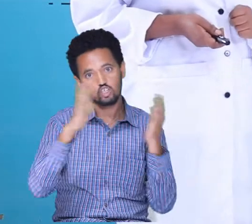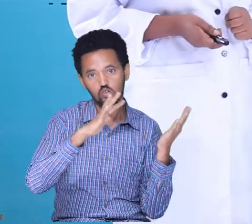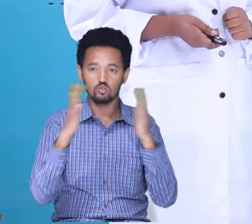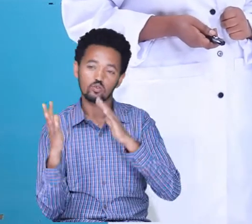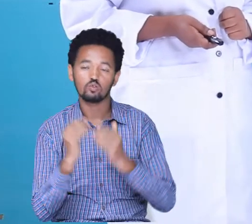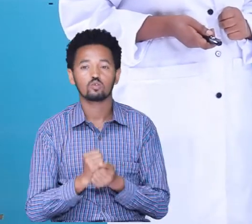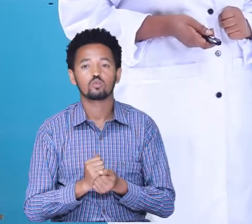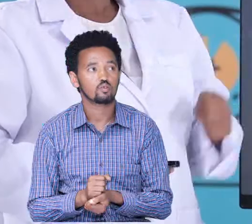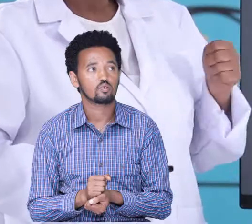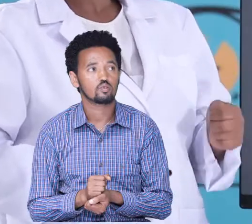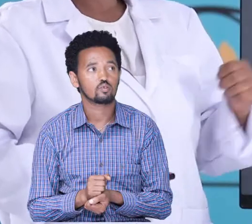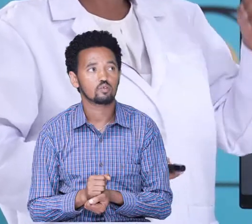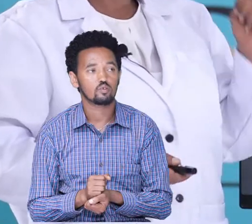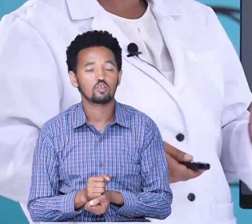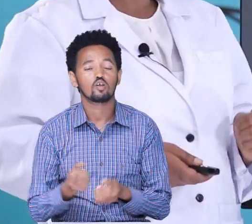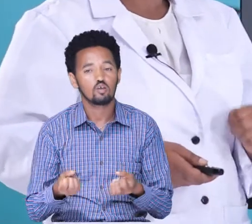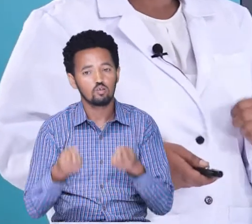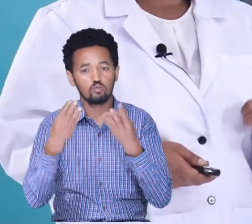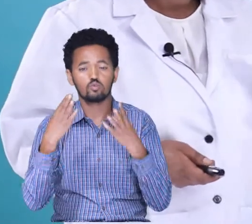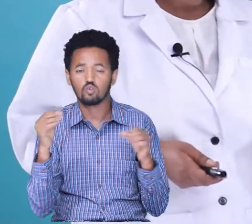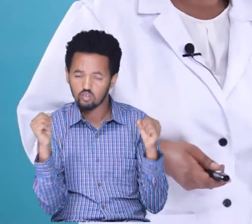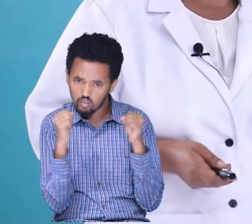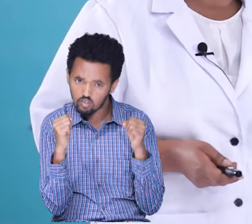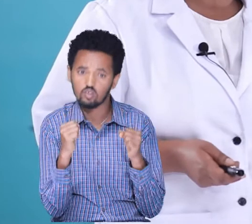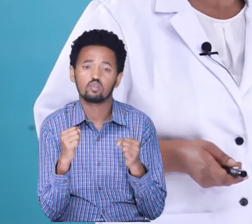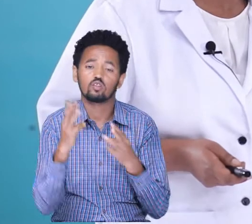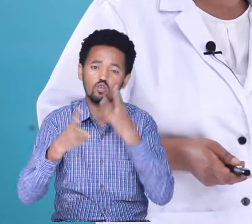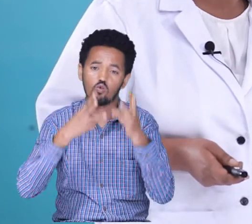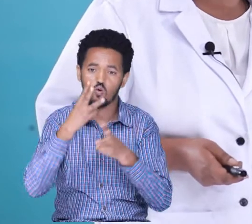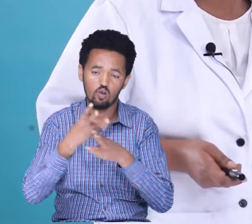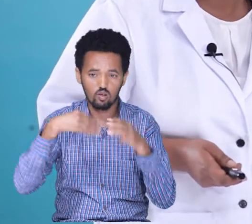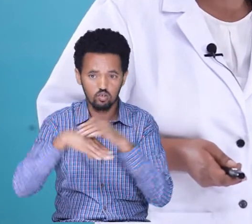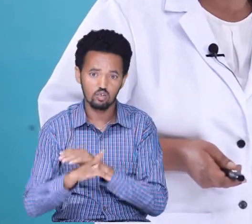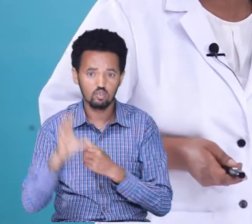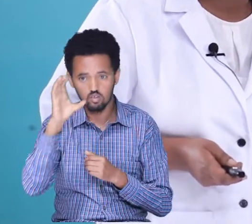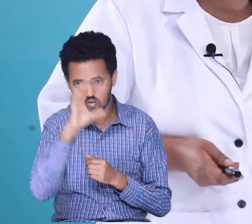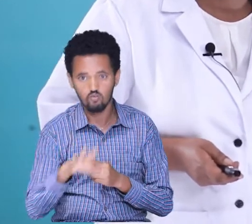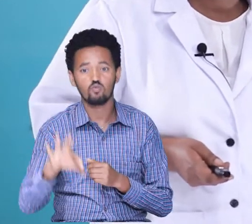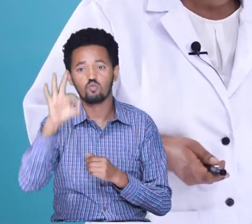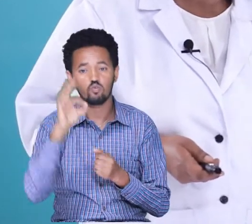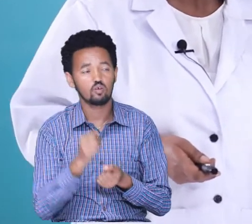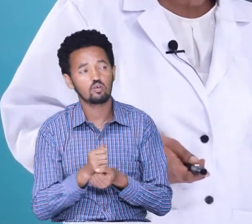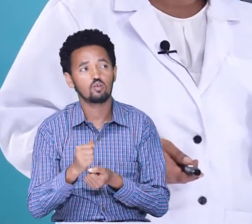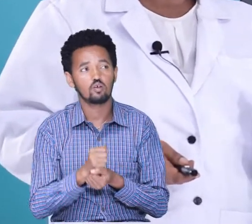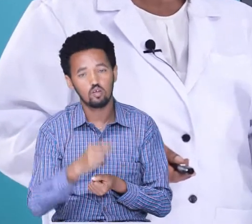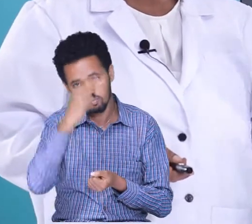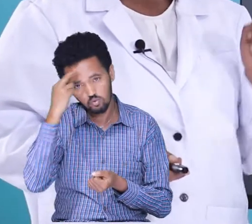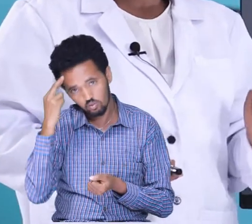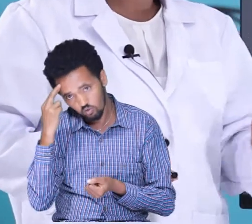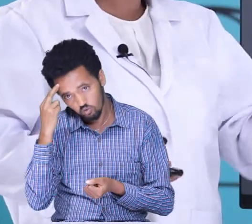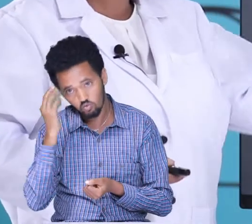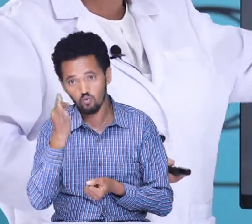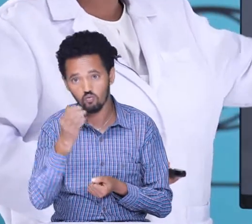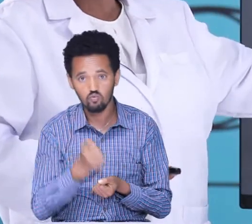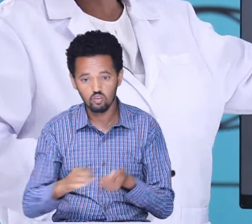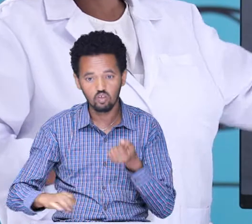temperature. Most of the deserts of the world is found in the western coast of the margin because of the